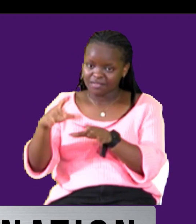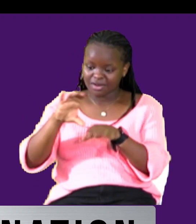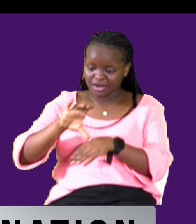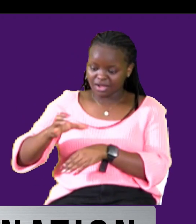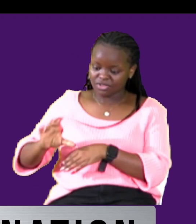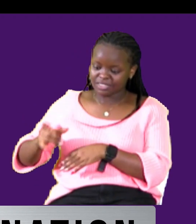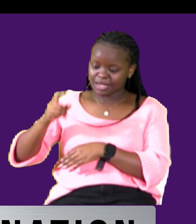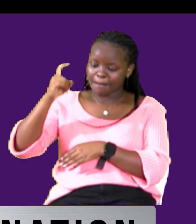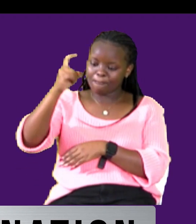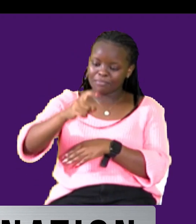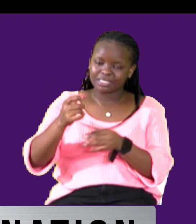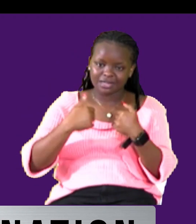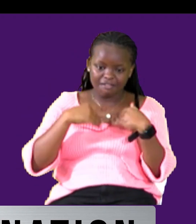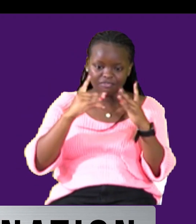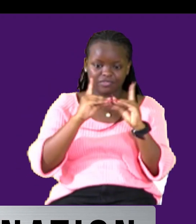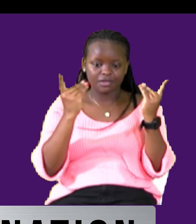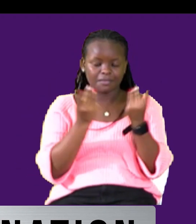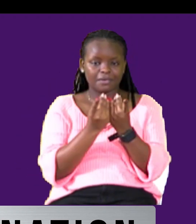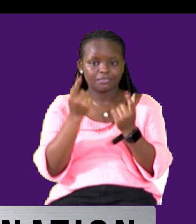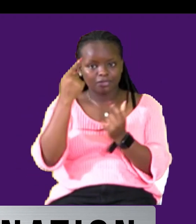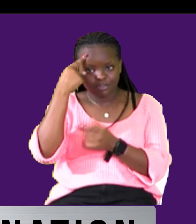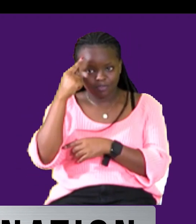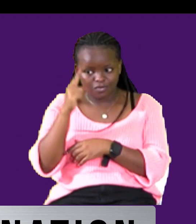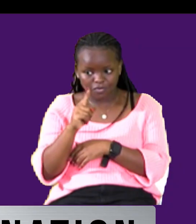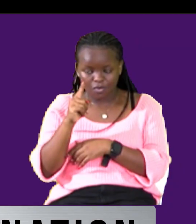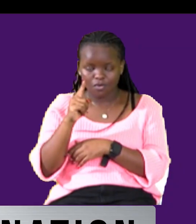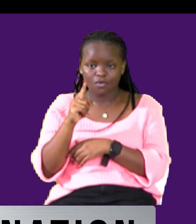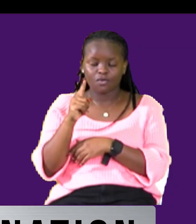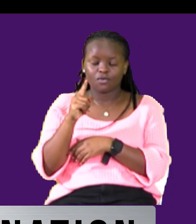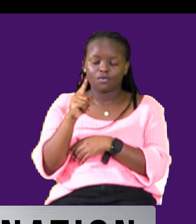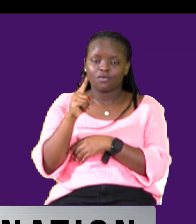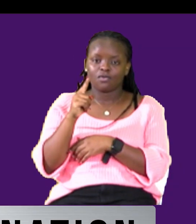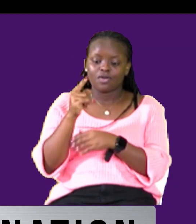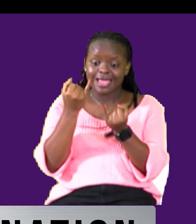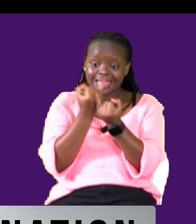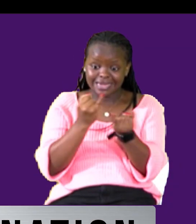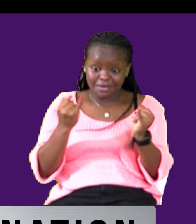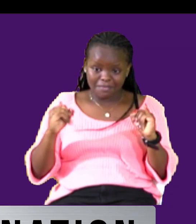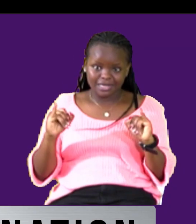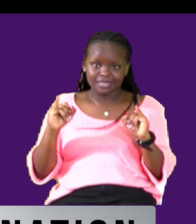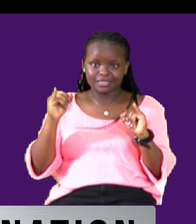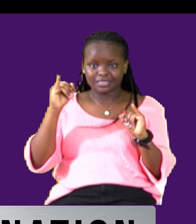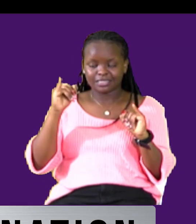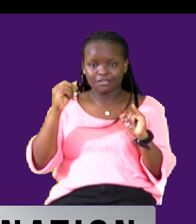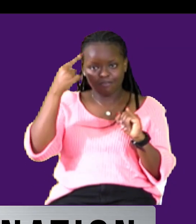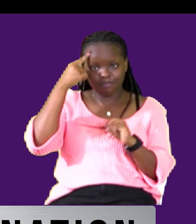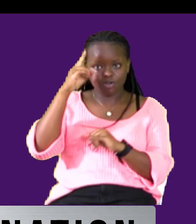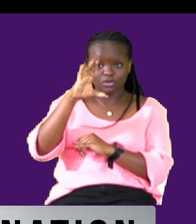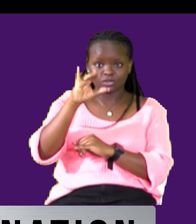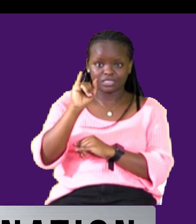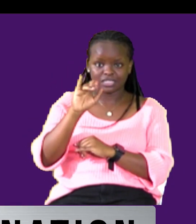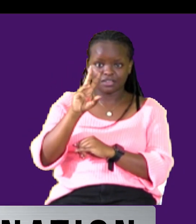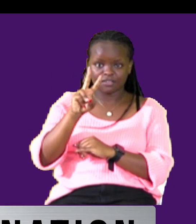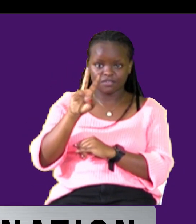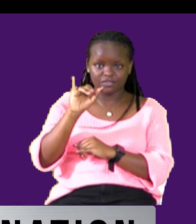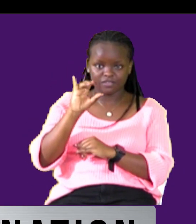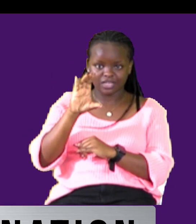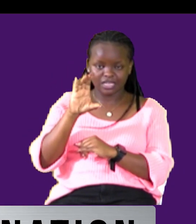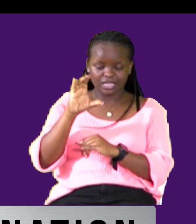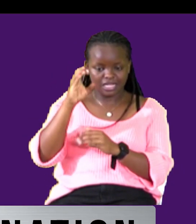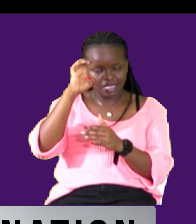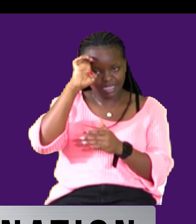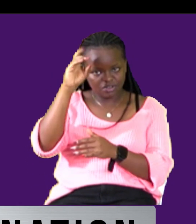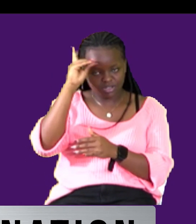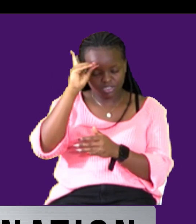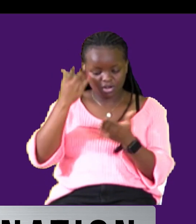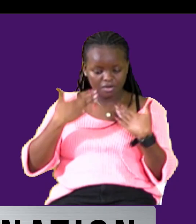shall be a department stand alone that speaks about matters of education and public participation, so that people can come on